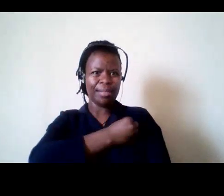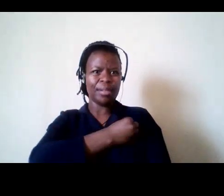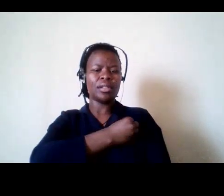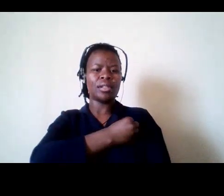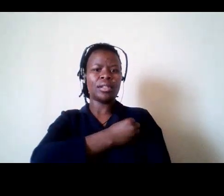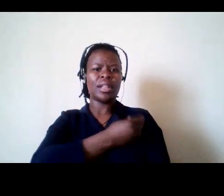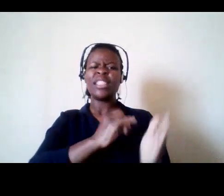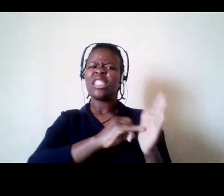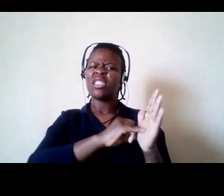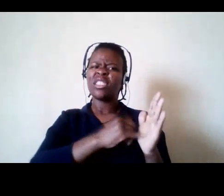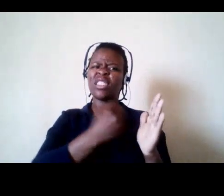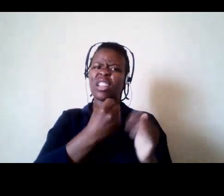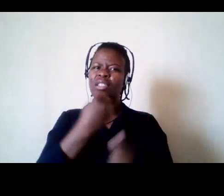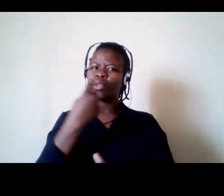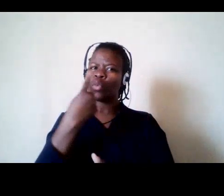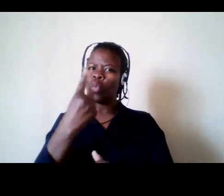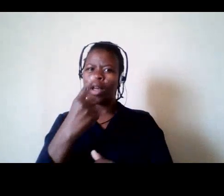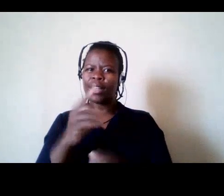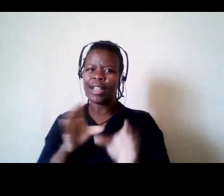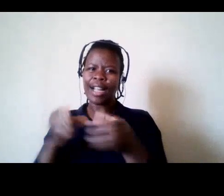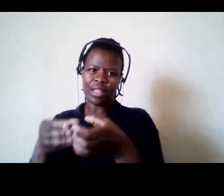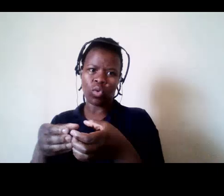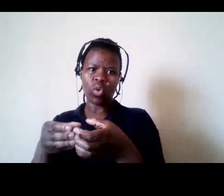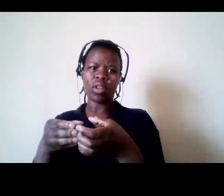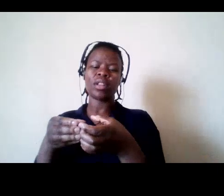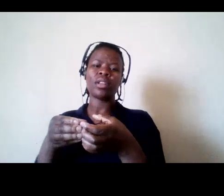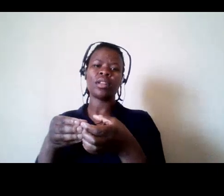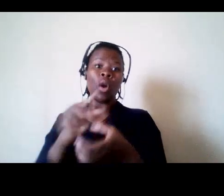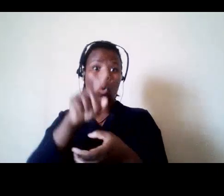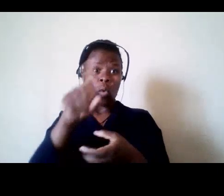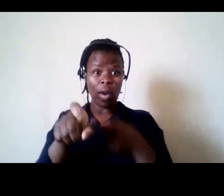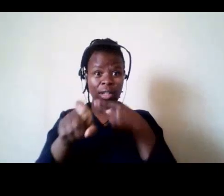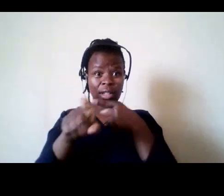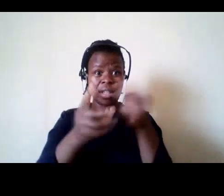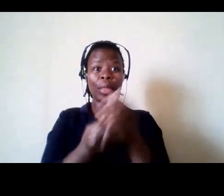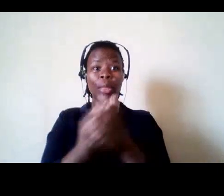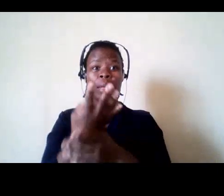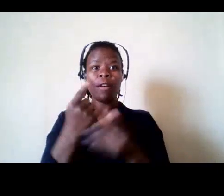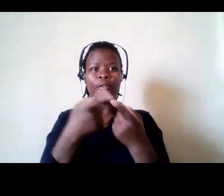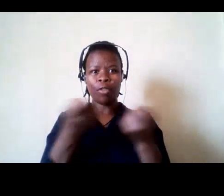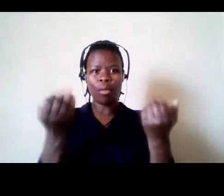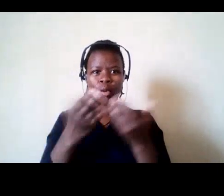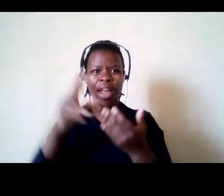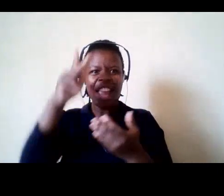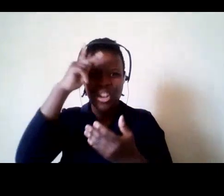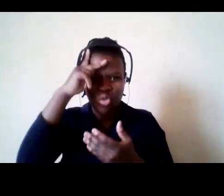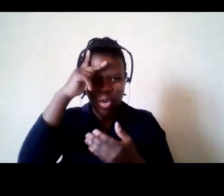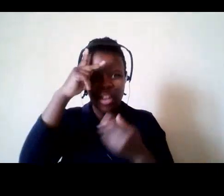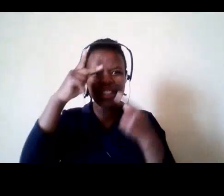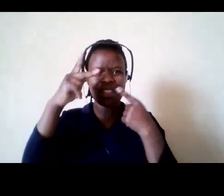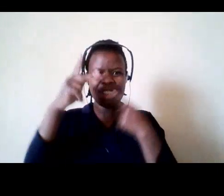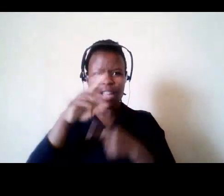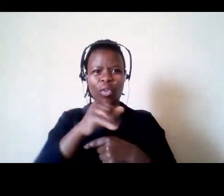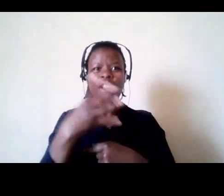one category. So this question rises from that knowledge now of the 4